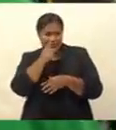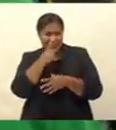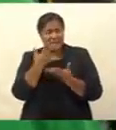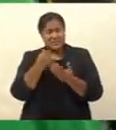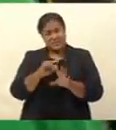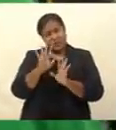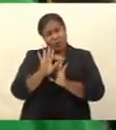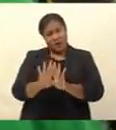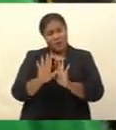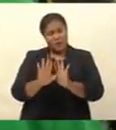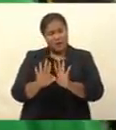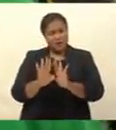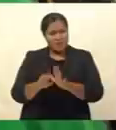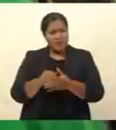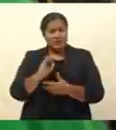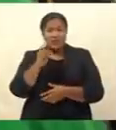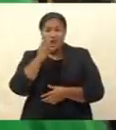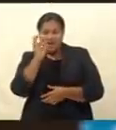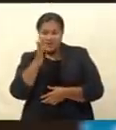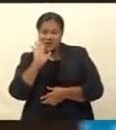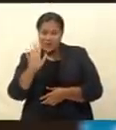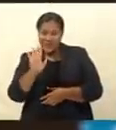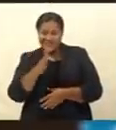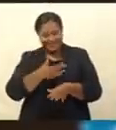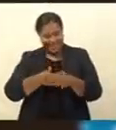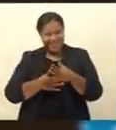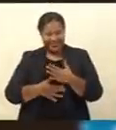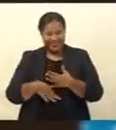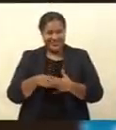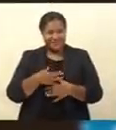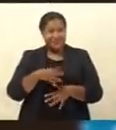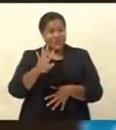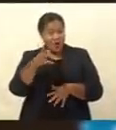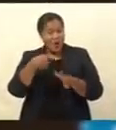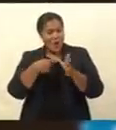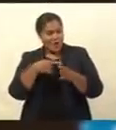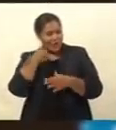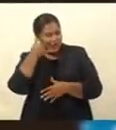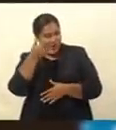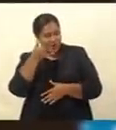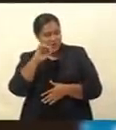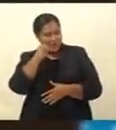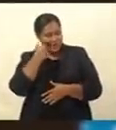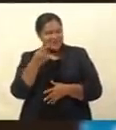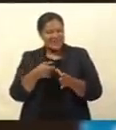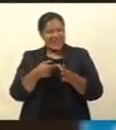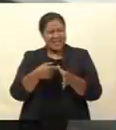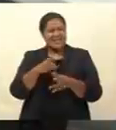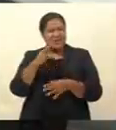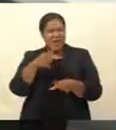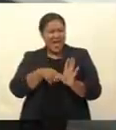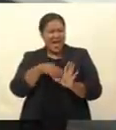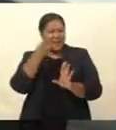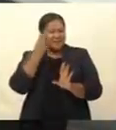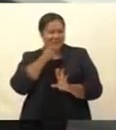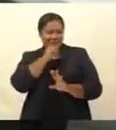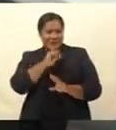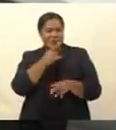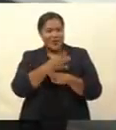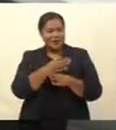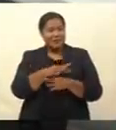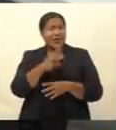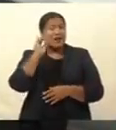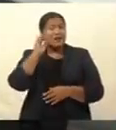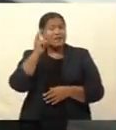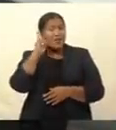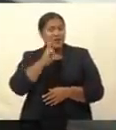queue. We ask them to be please patient, and your calls, of course, will be answered by these very able young men and women. Vodafone Fiji